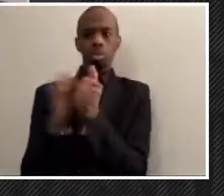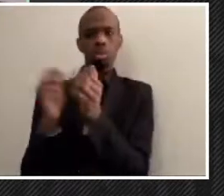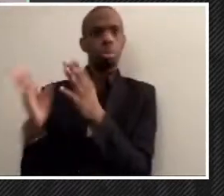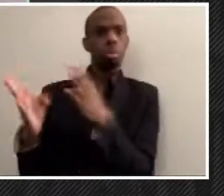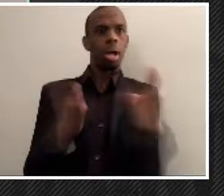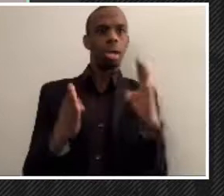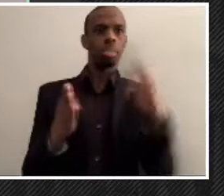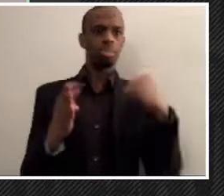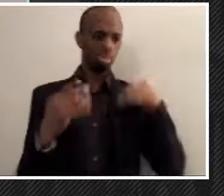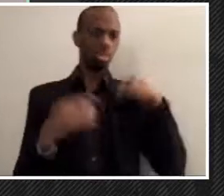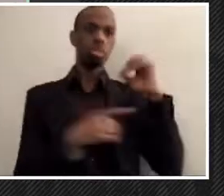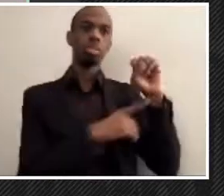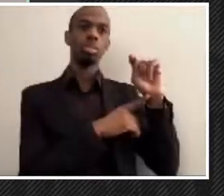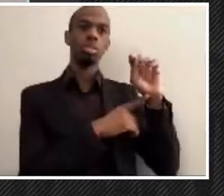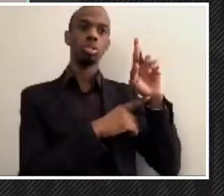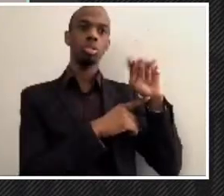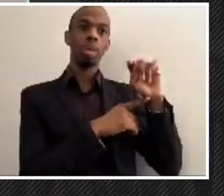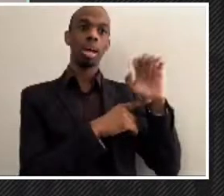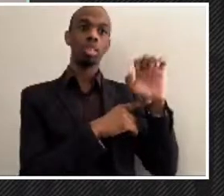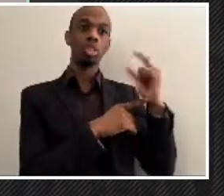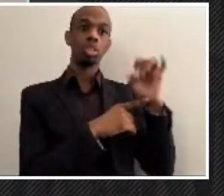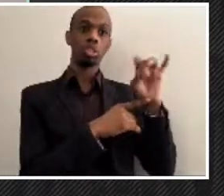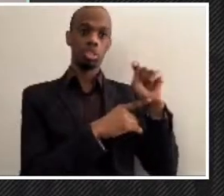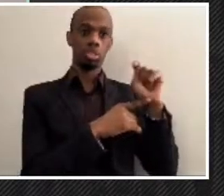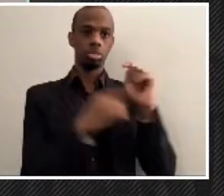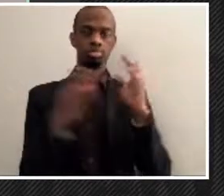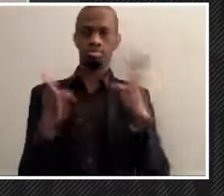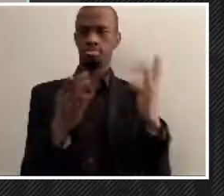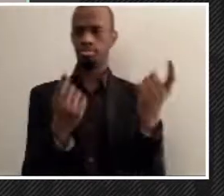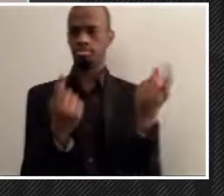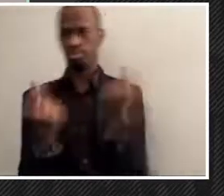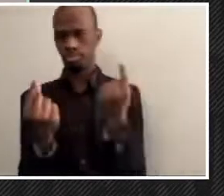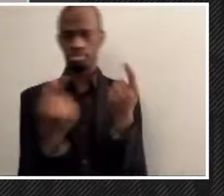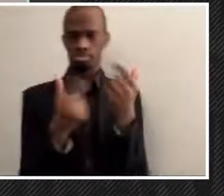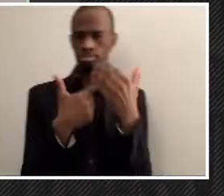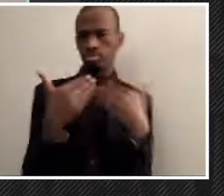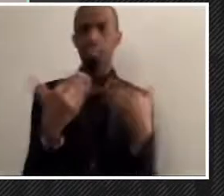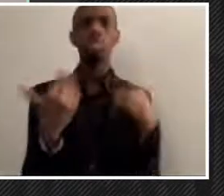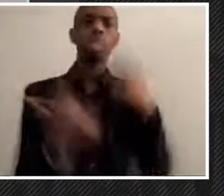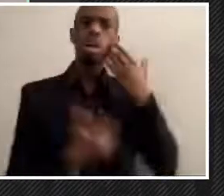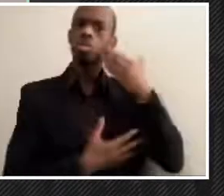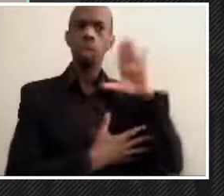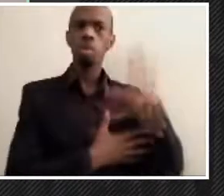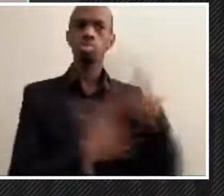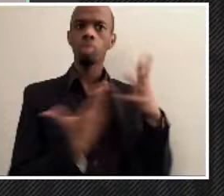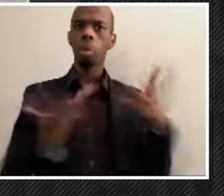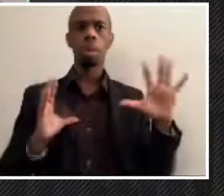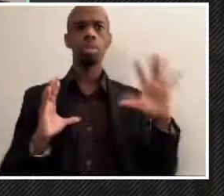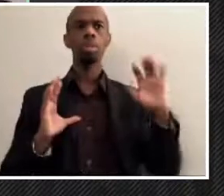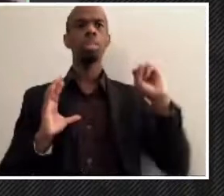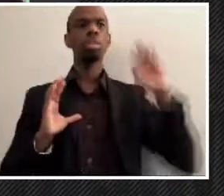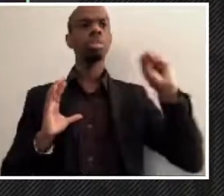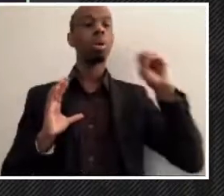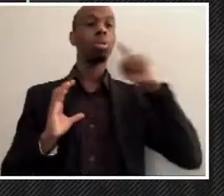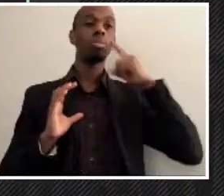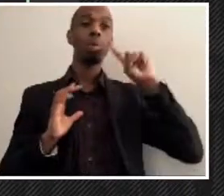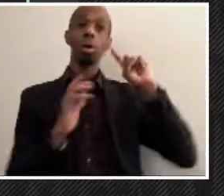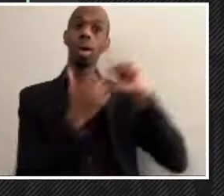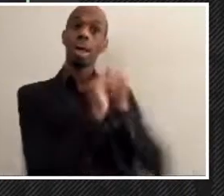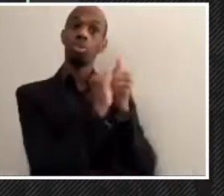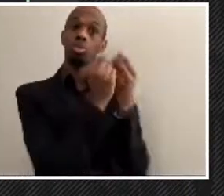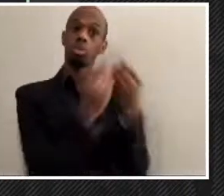think, you know, as we begin to think about us solving the problems,